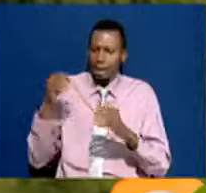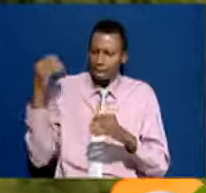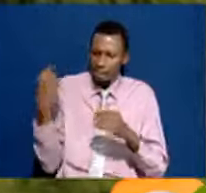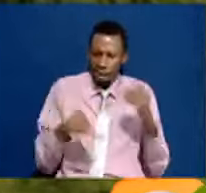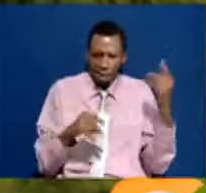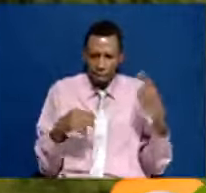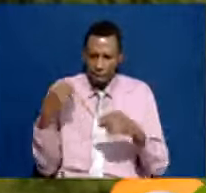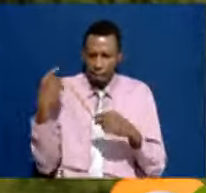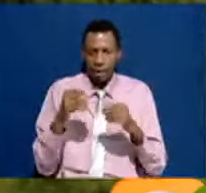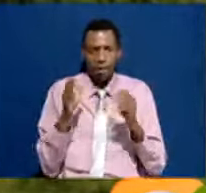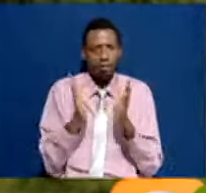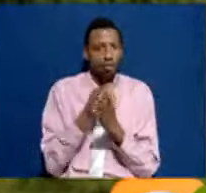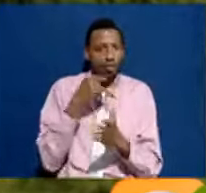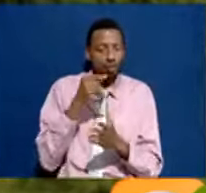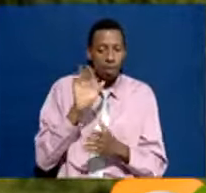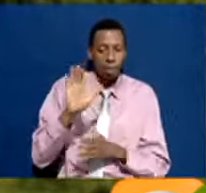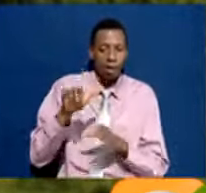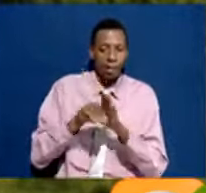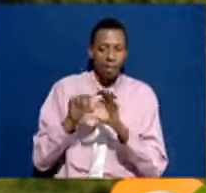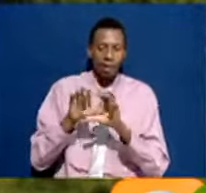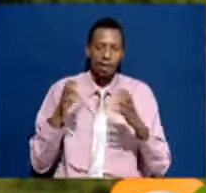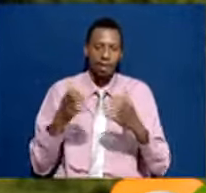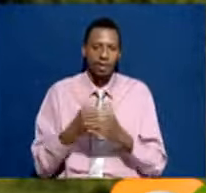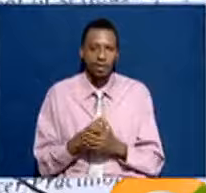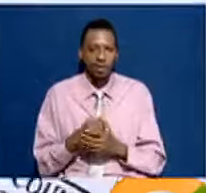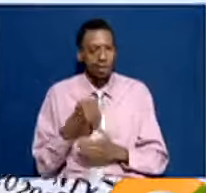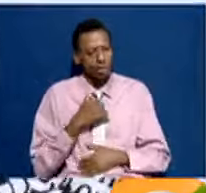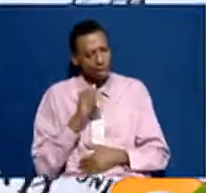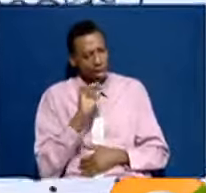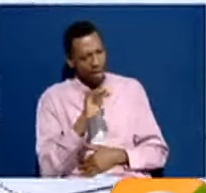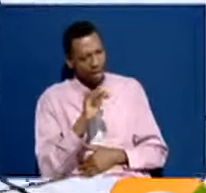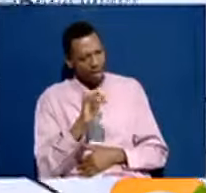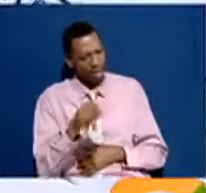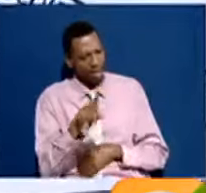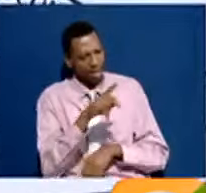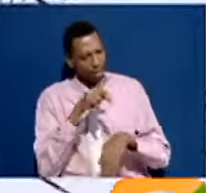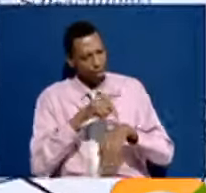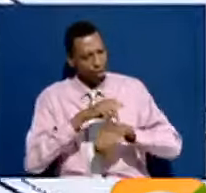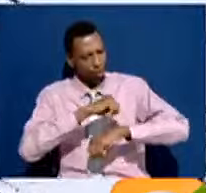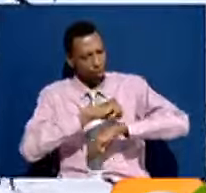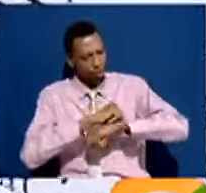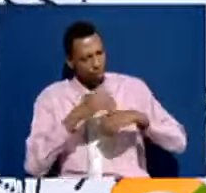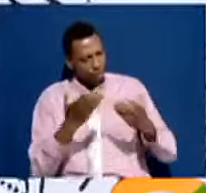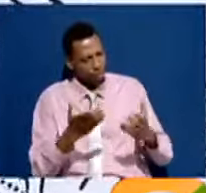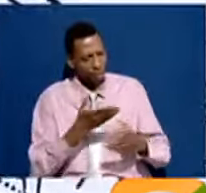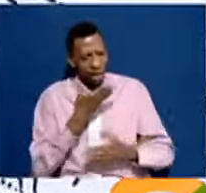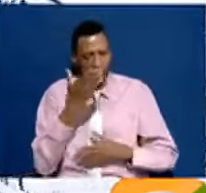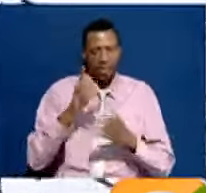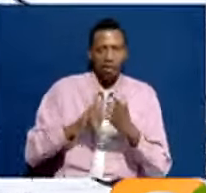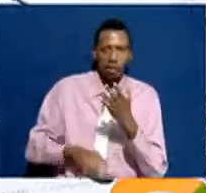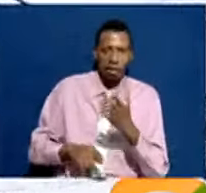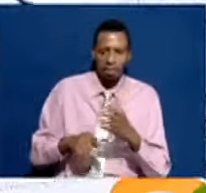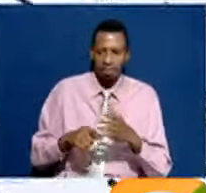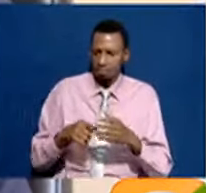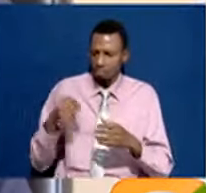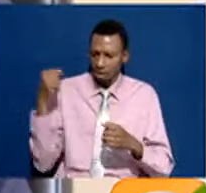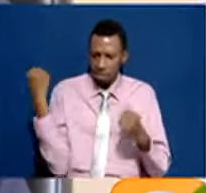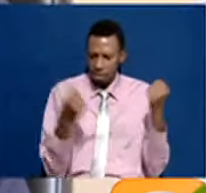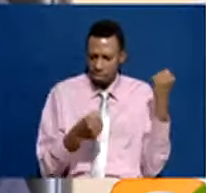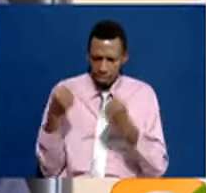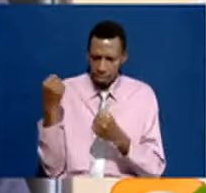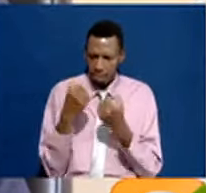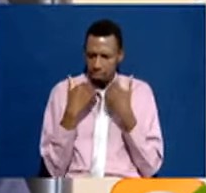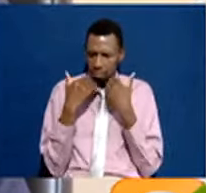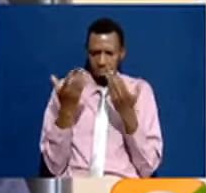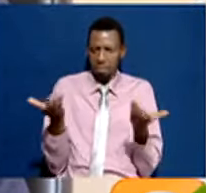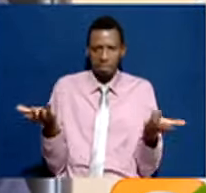with her classmate. So far, I've asked the principal, and the answer she gave is that no beating was done